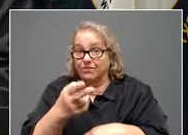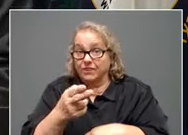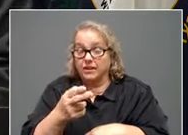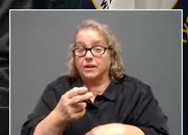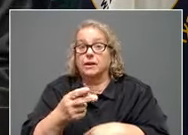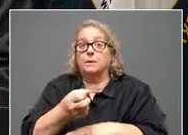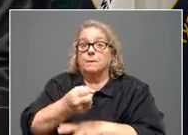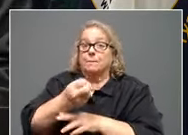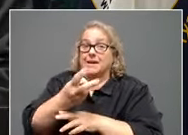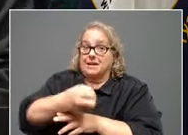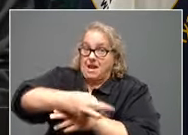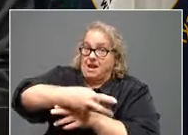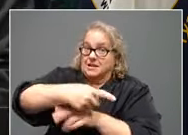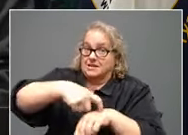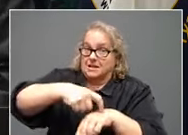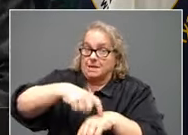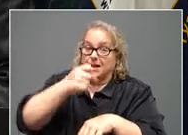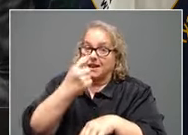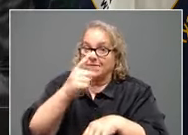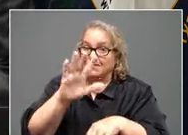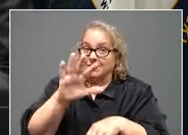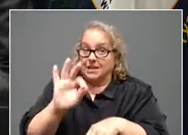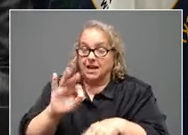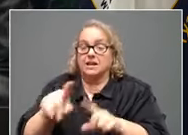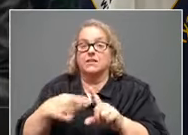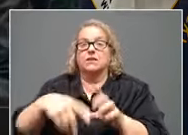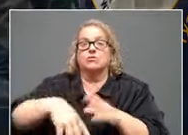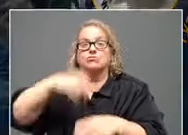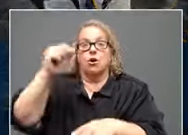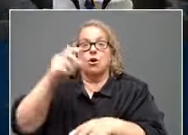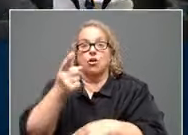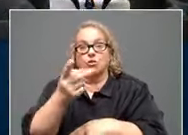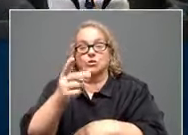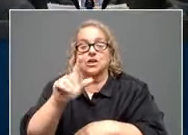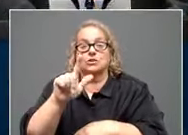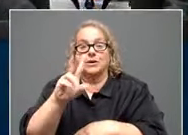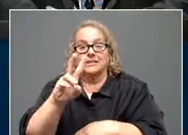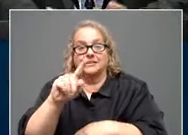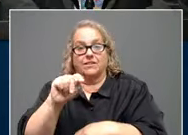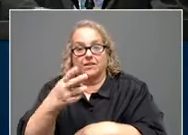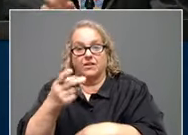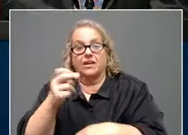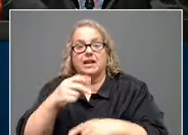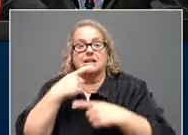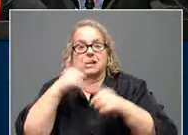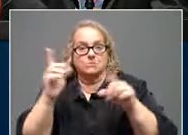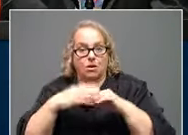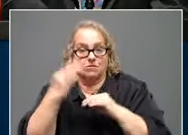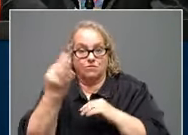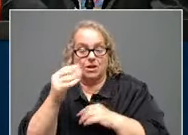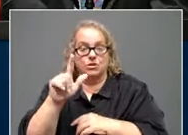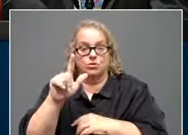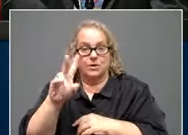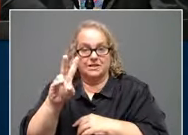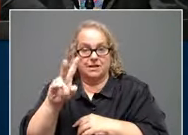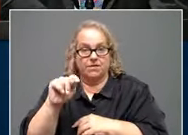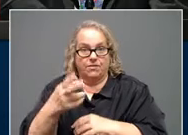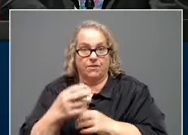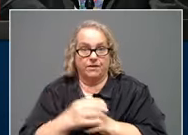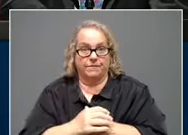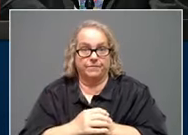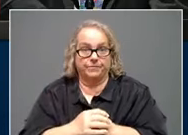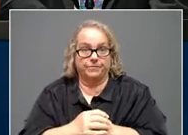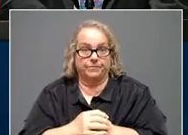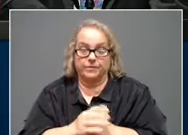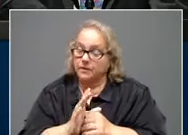timeline, as well as then the drawing on Thursday the 26th and the announcement on Friday the 27th.